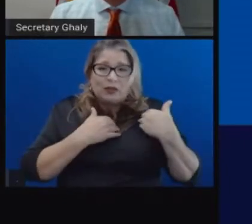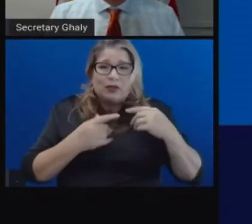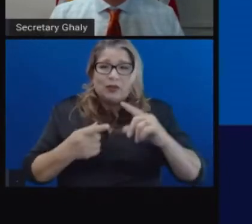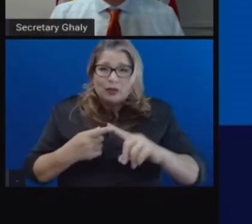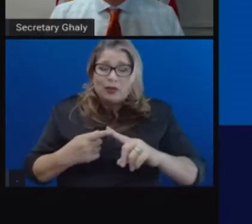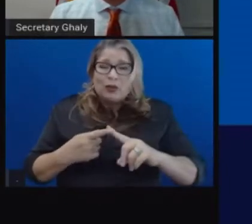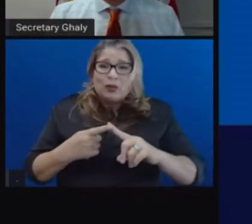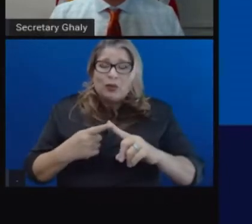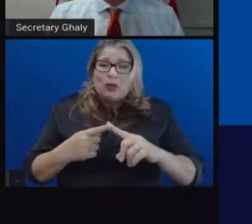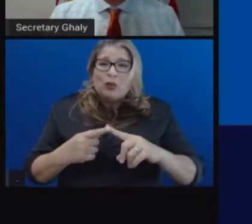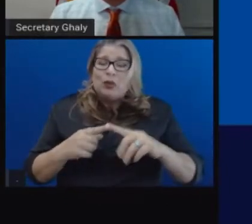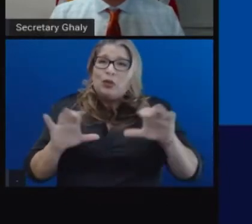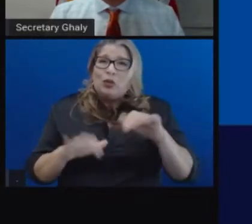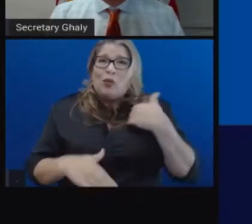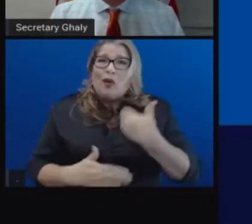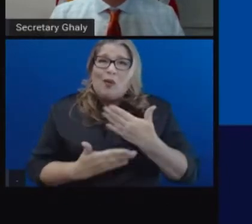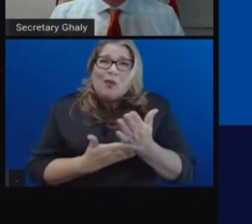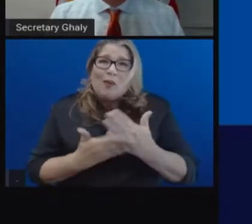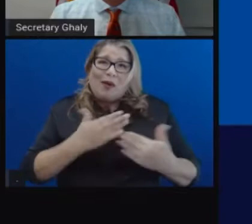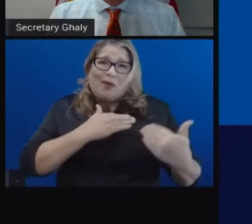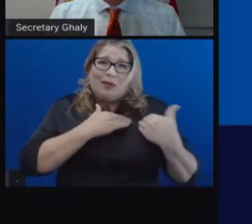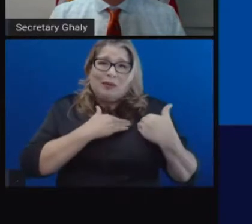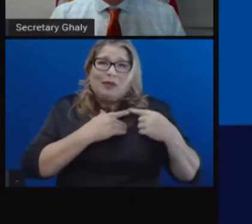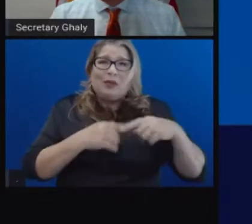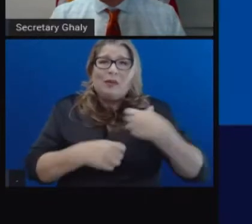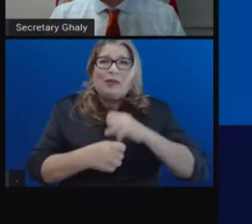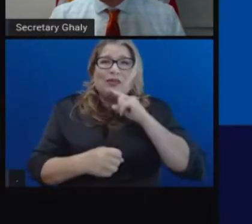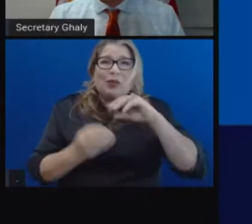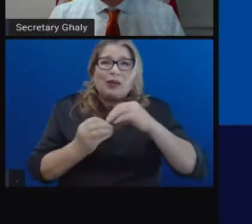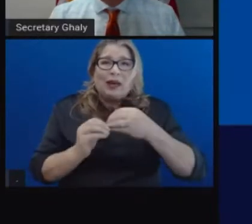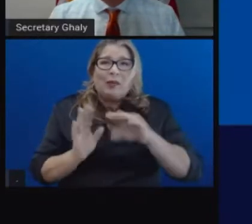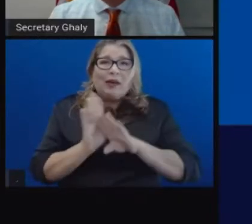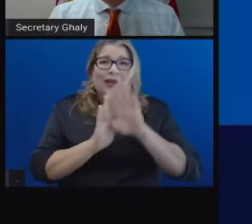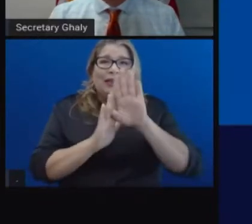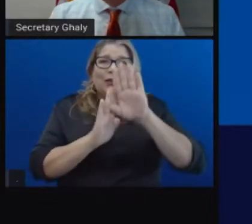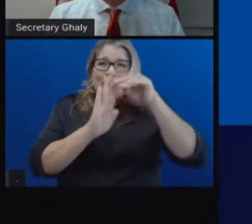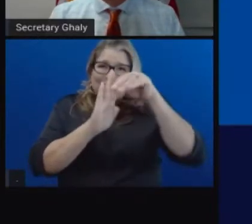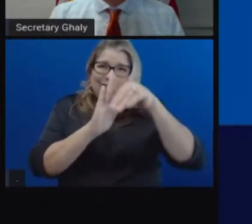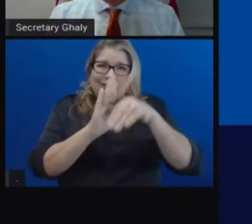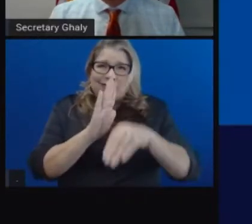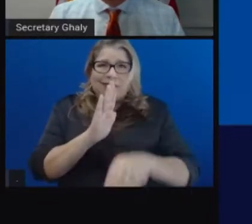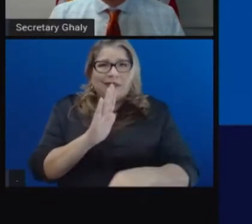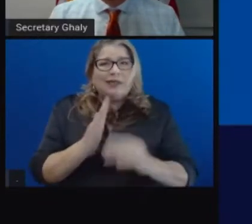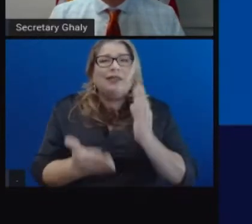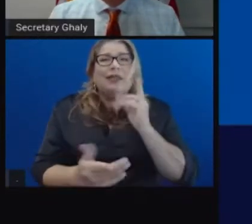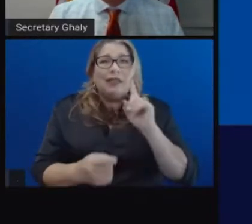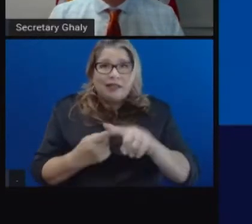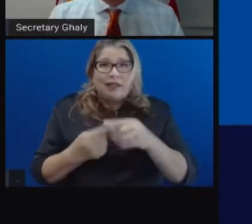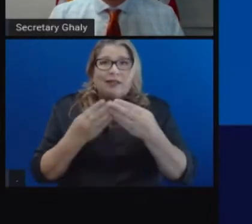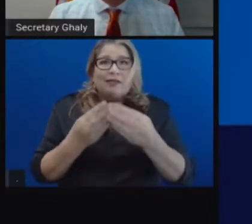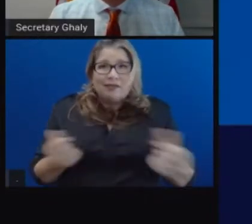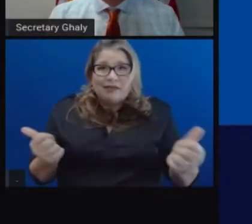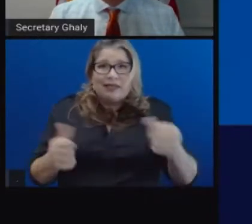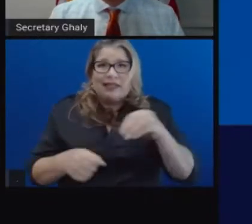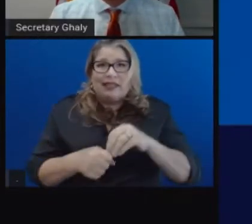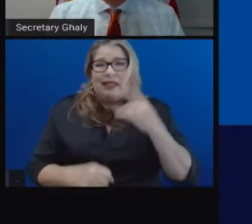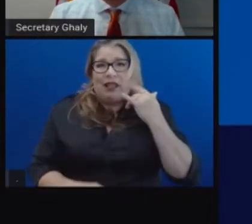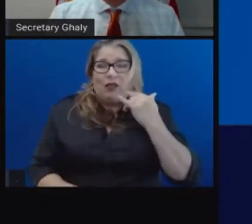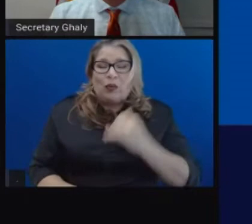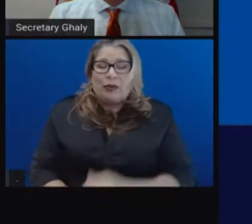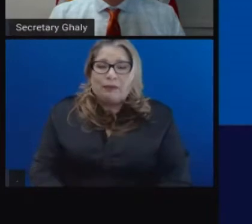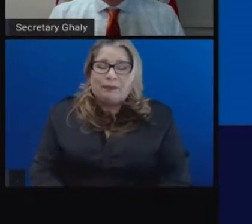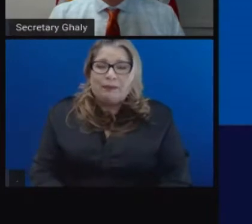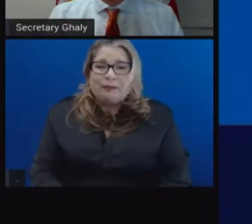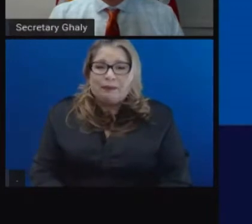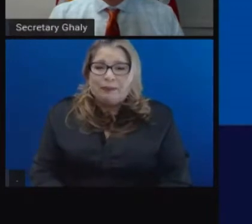this pandemic to an end in California. So as I said, our whole focus on surge continues to be about saving